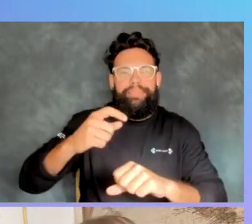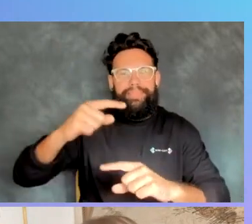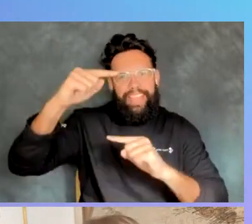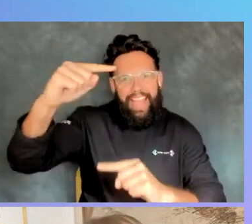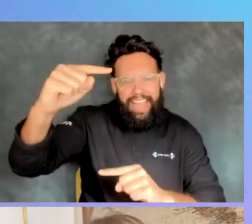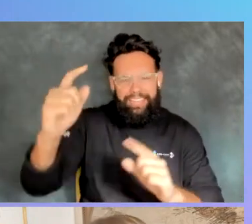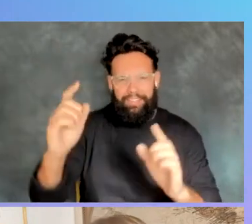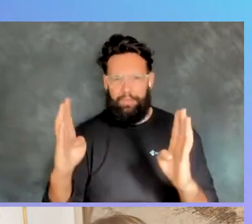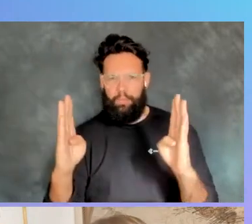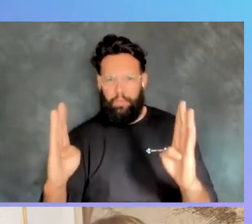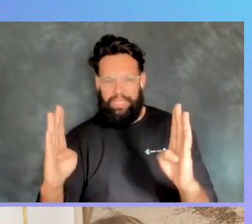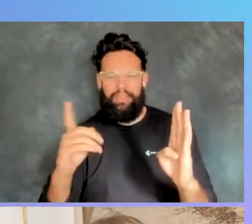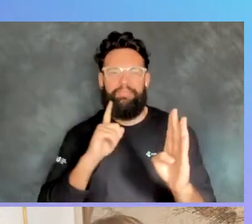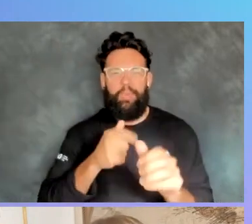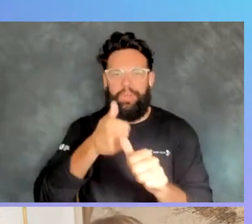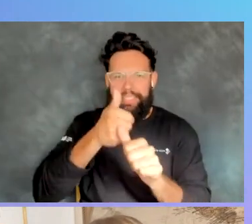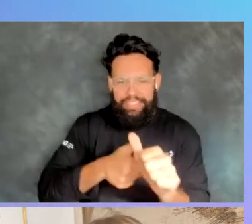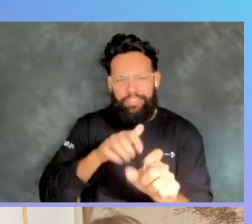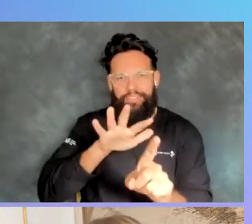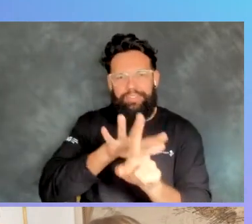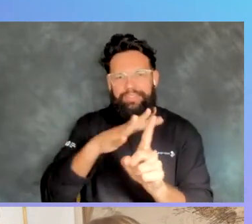tactile schematic.